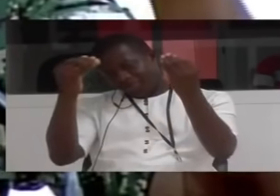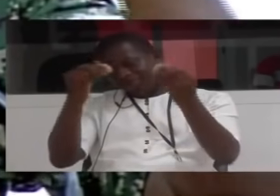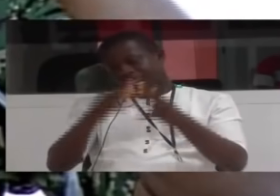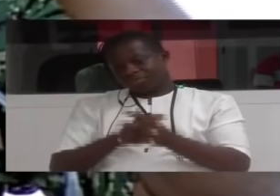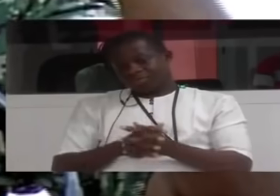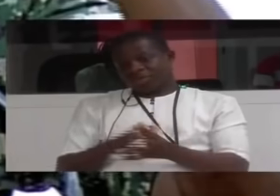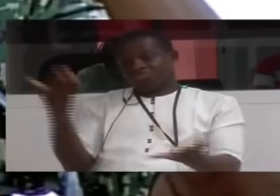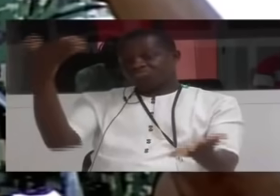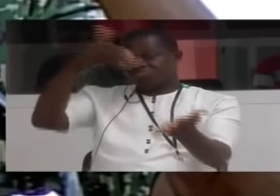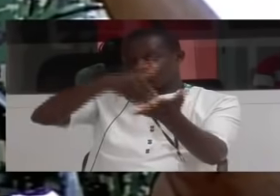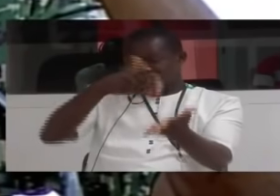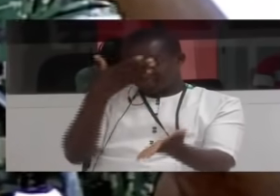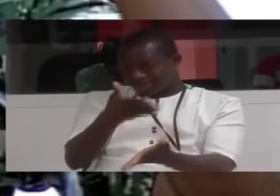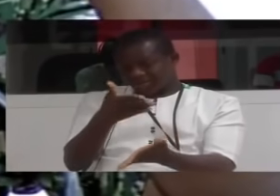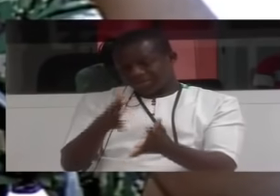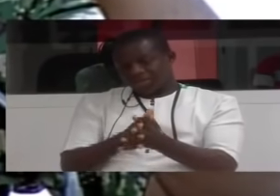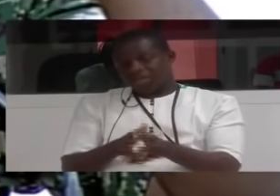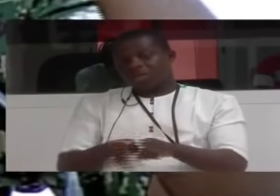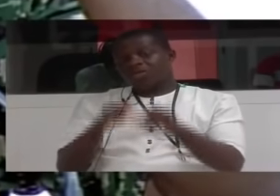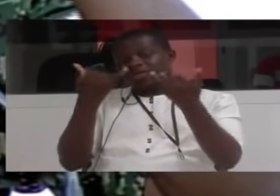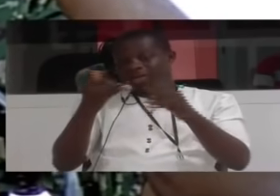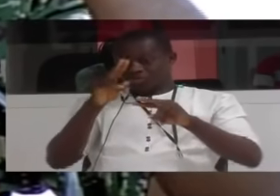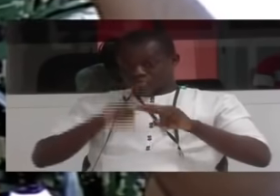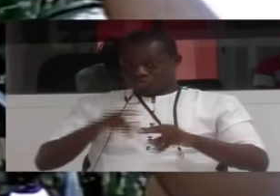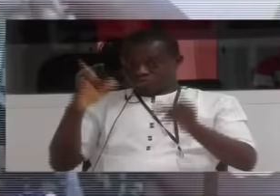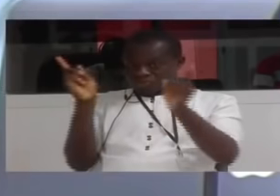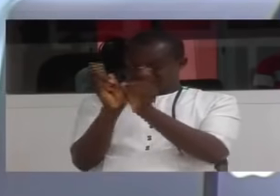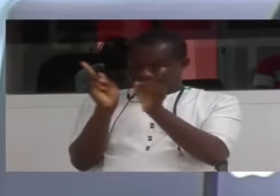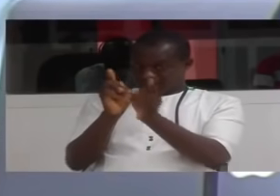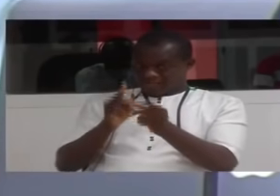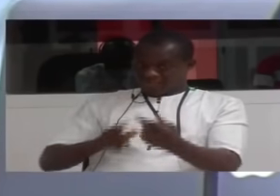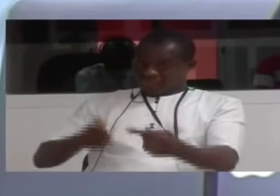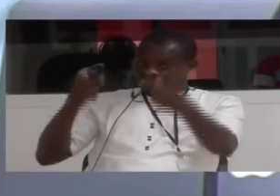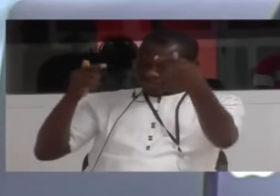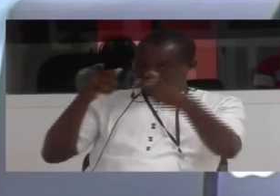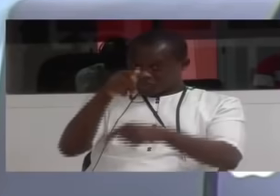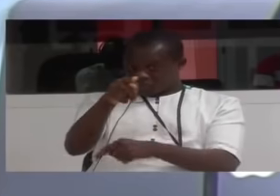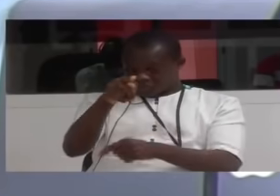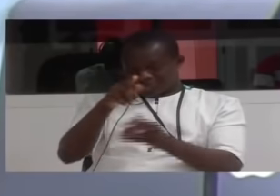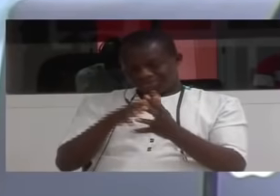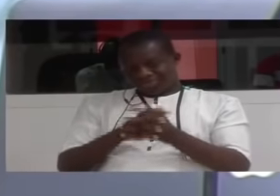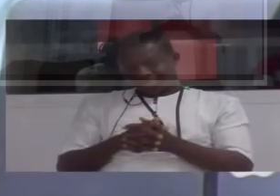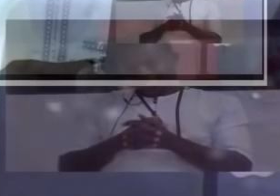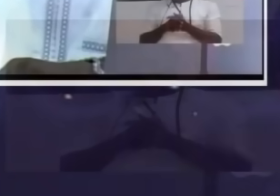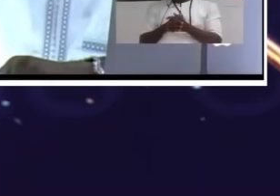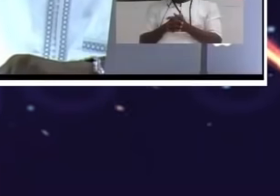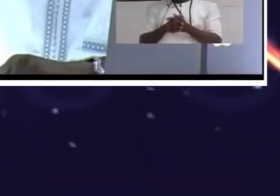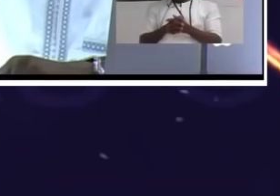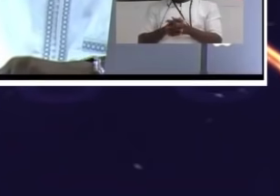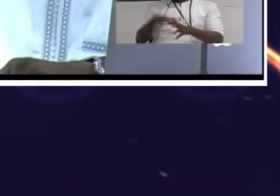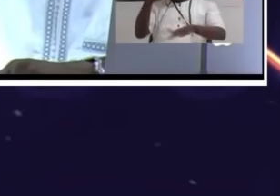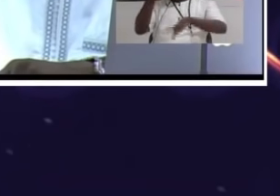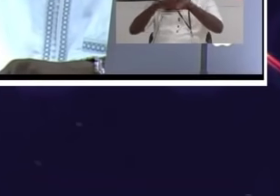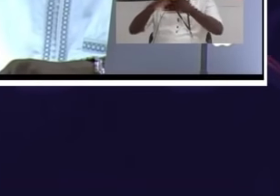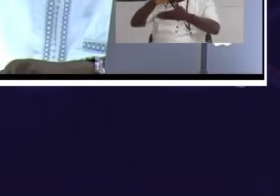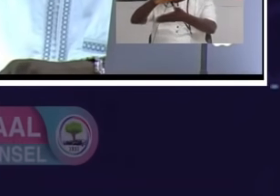payment. Depuis bobu. After that, befuma tok ak yaw ni may djubla ak yaw ni. Until this day that I'm sitting here face to face with you, receiveuma